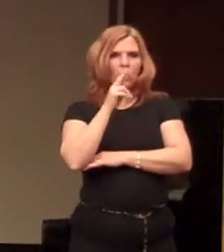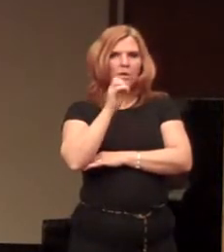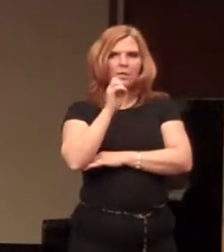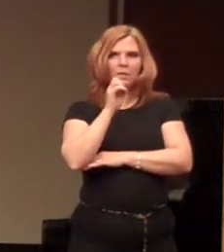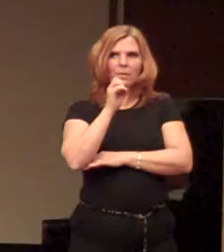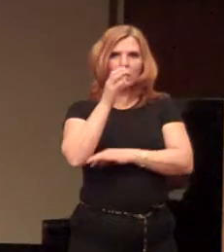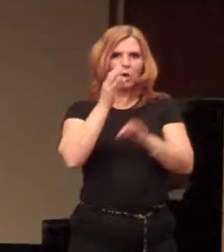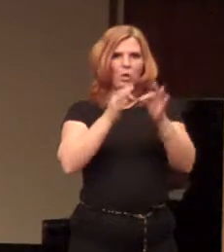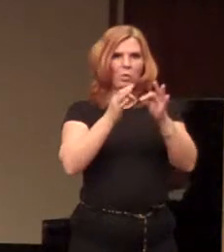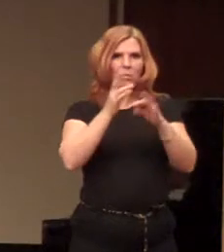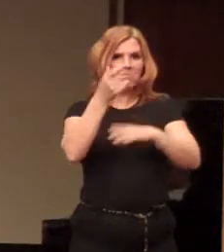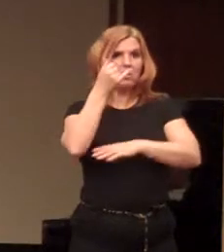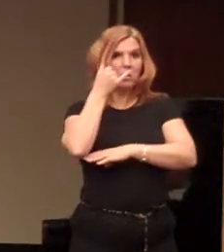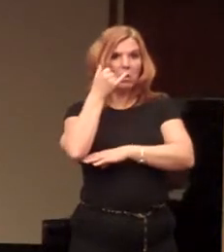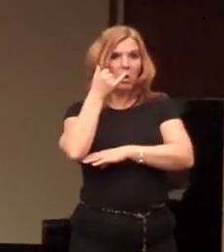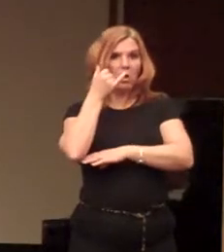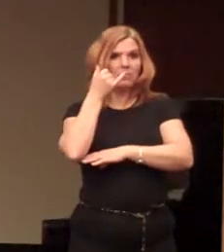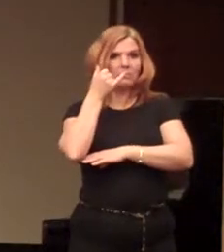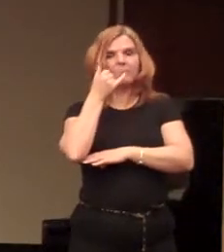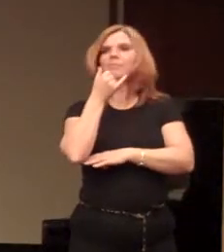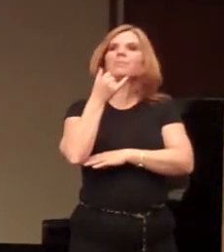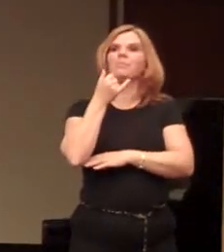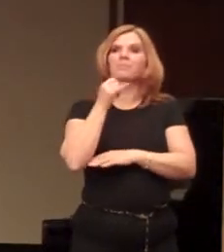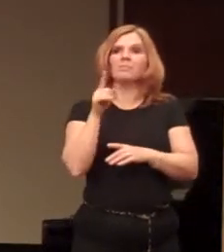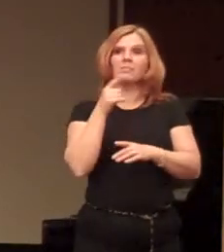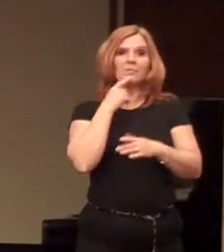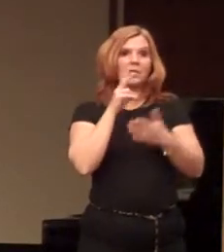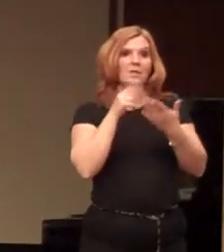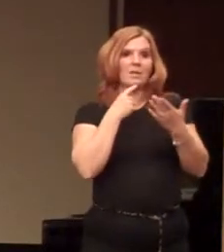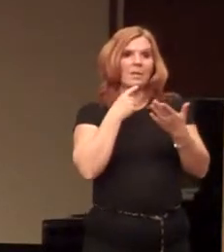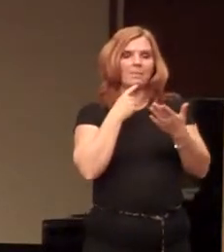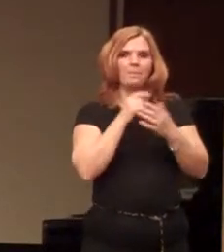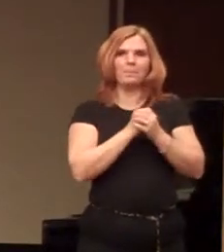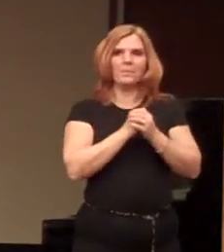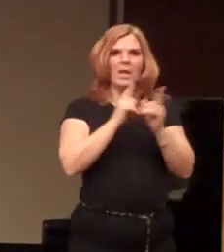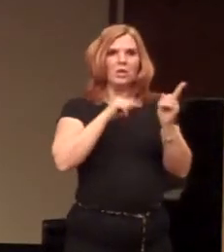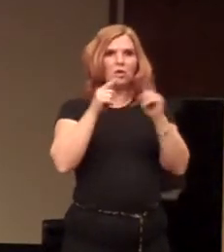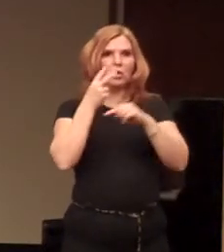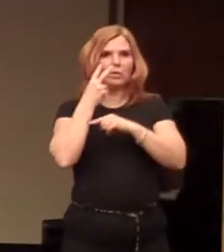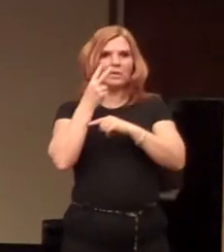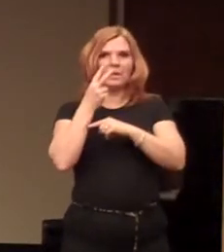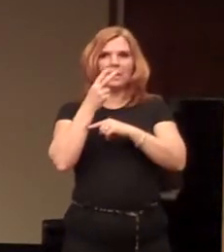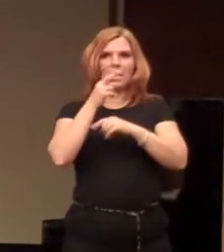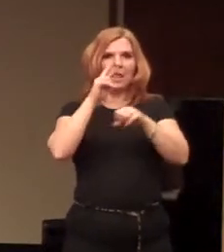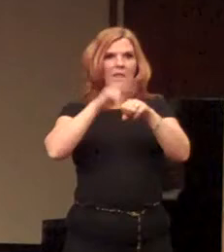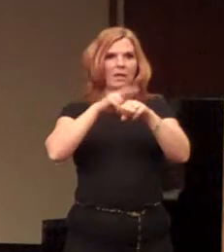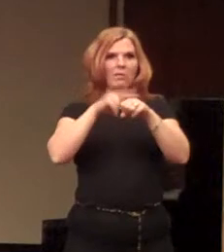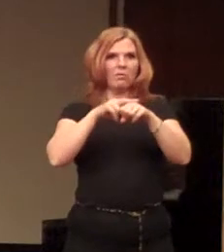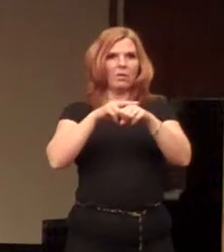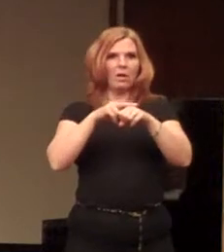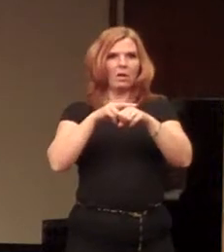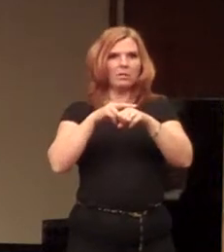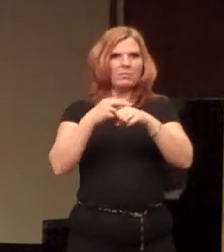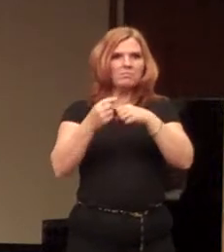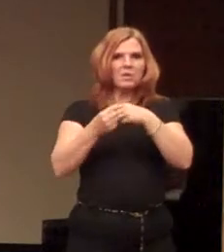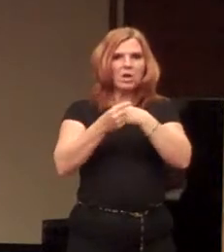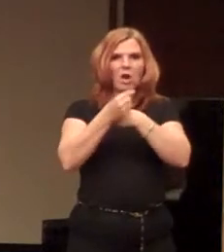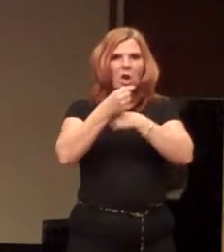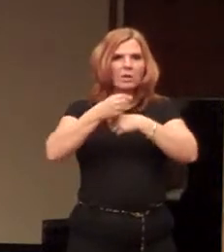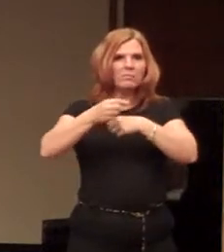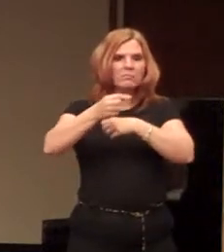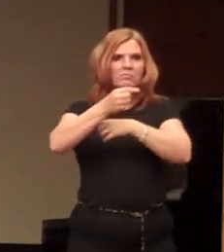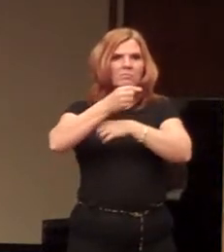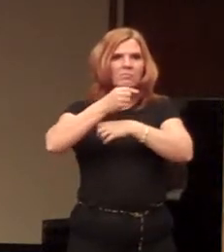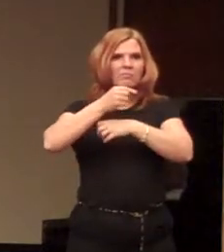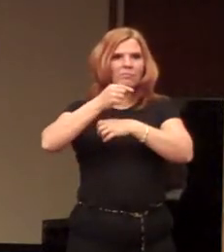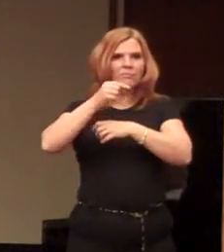open by telephone appointment. Seriously. And you could go to see their rock garden of creeping plants interspersed